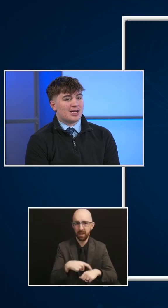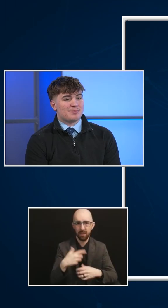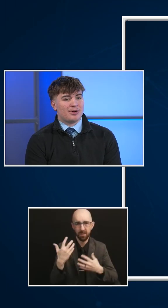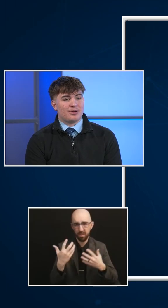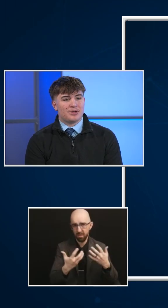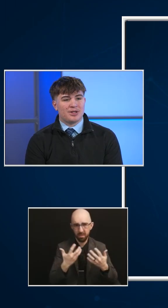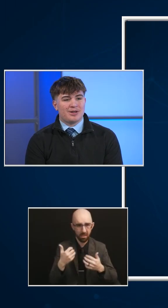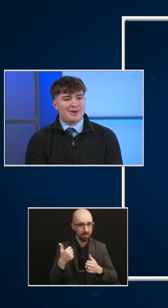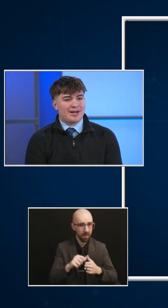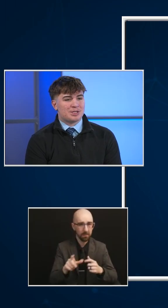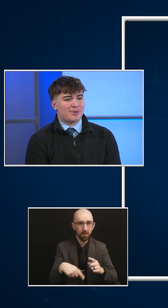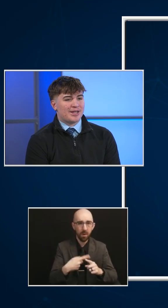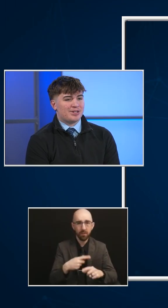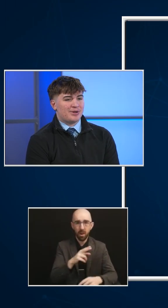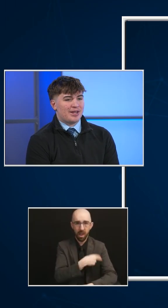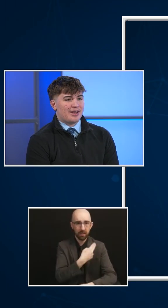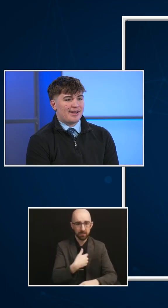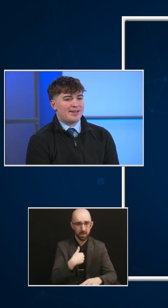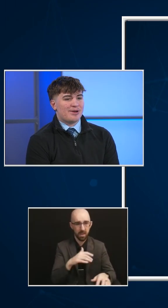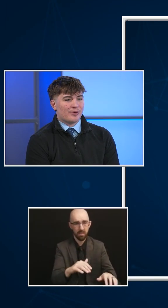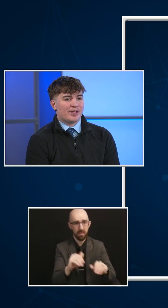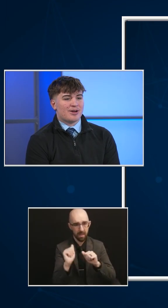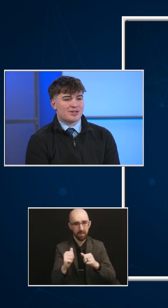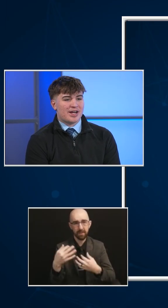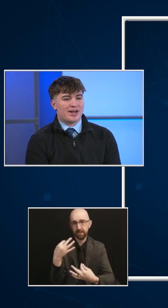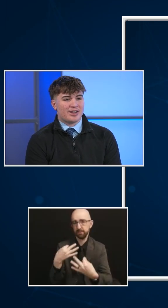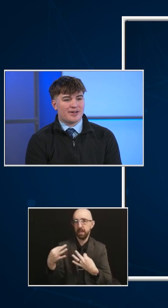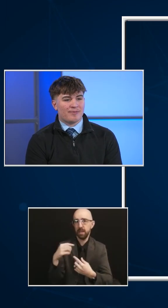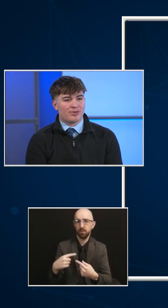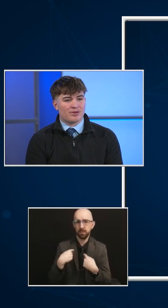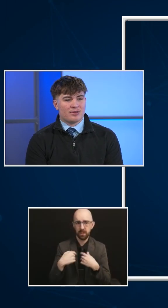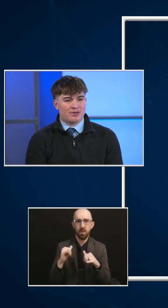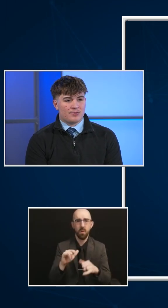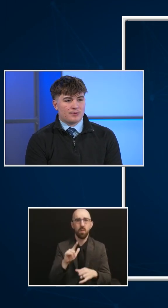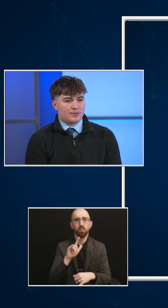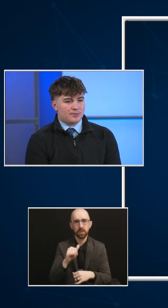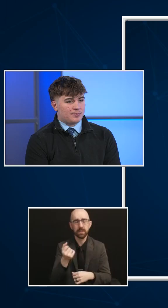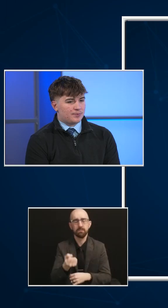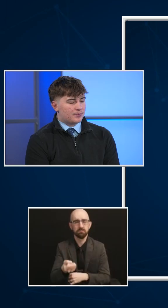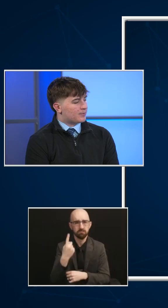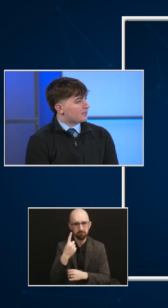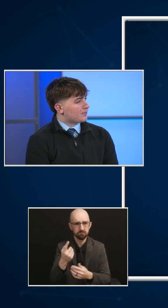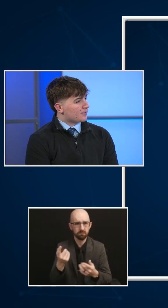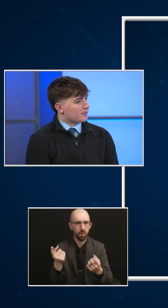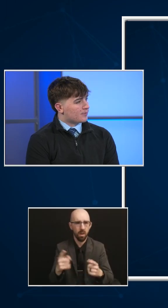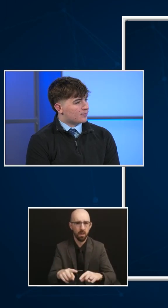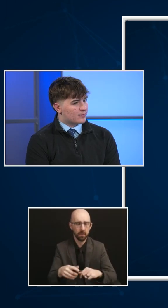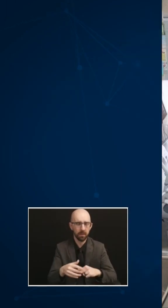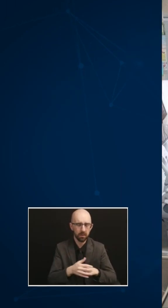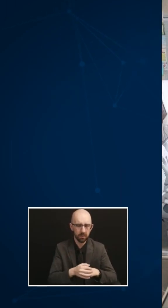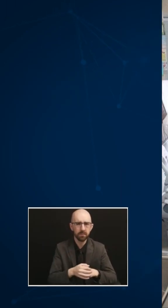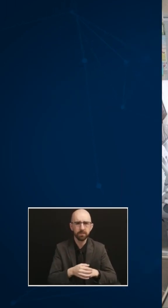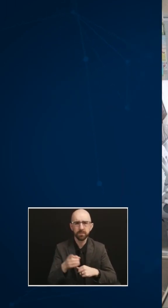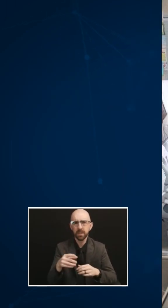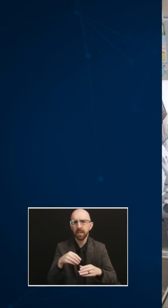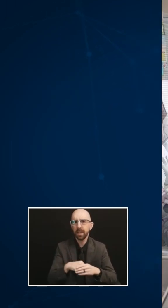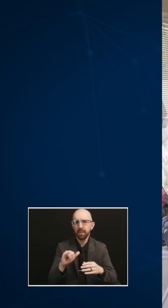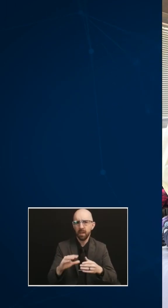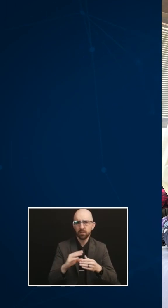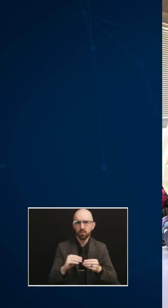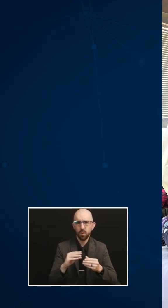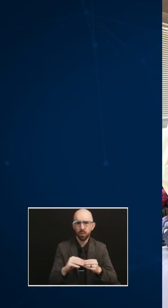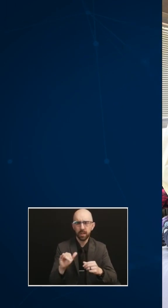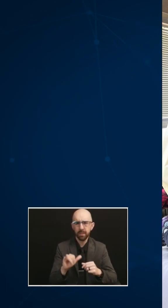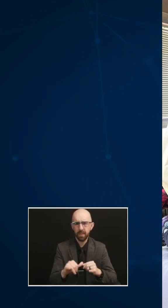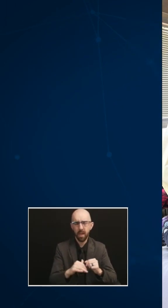the hospital being explained to it and then really understanding it. And in the story that we